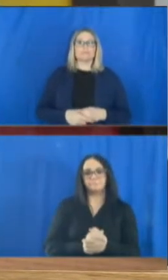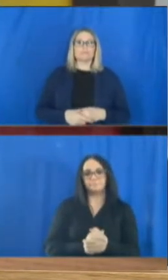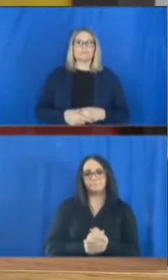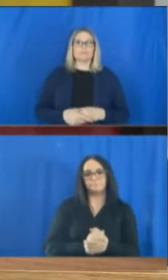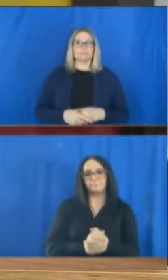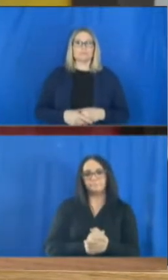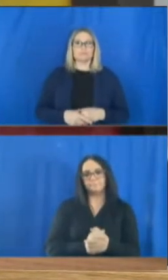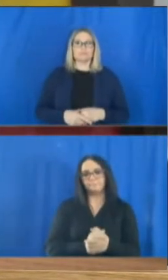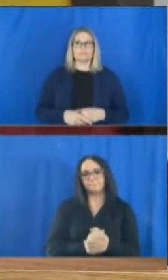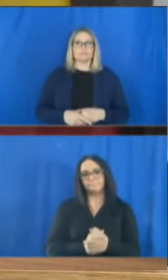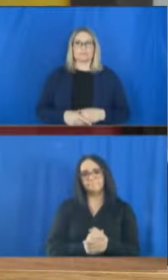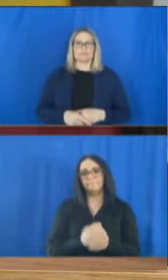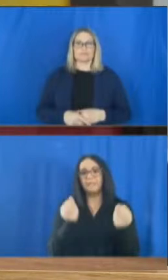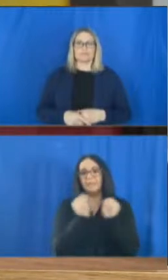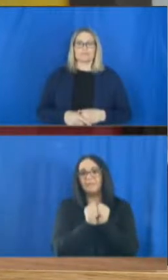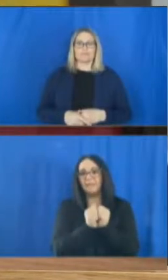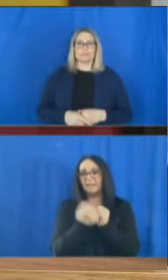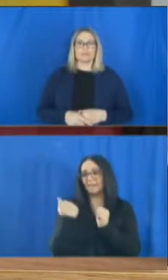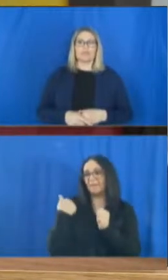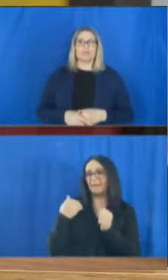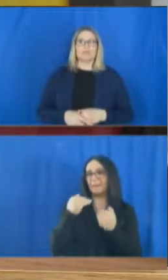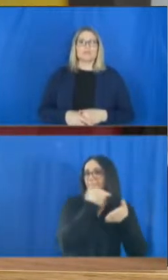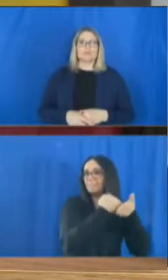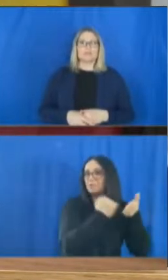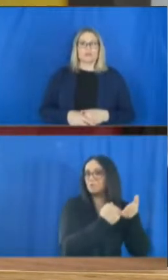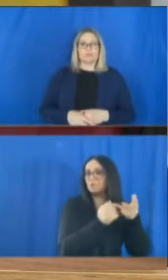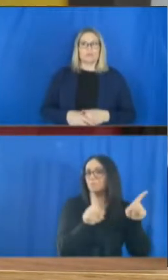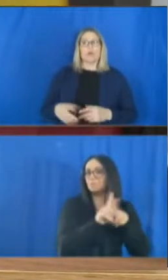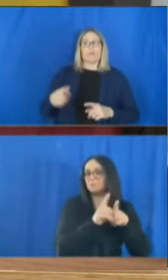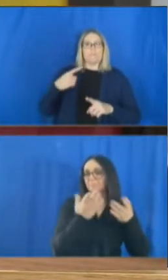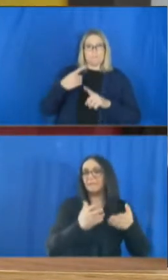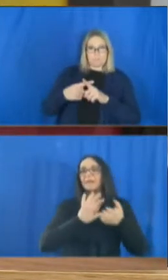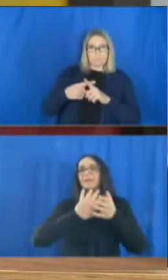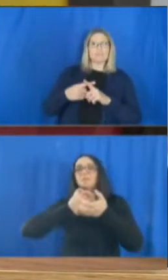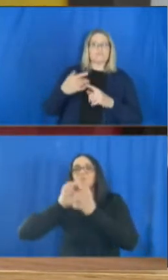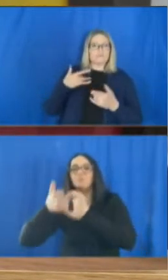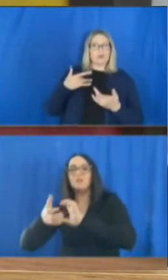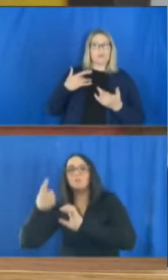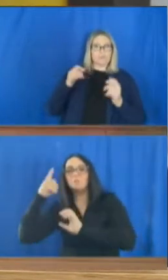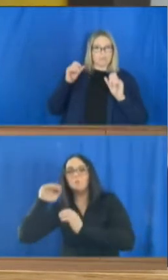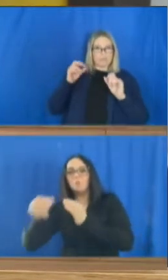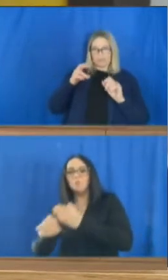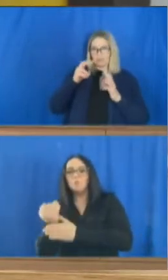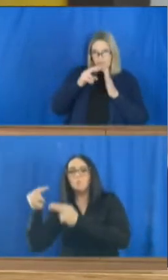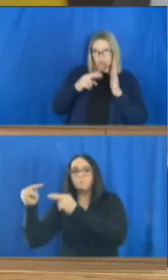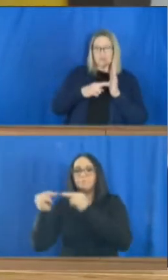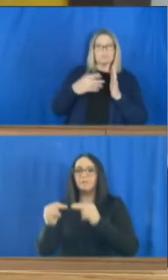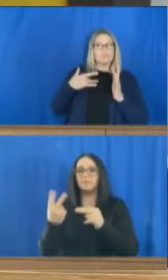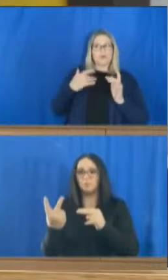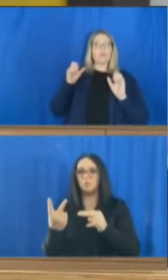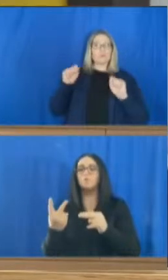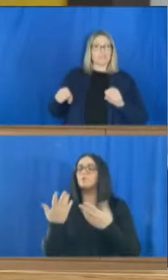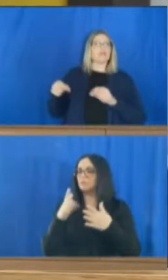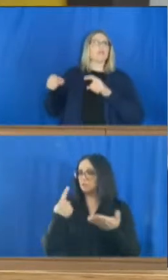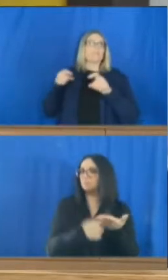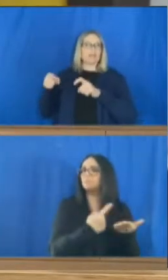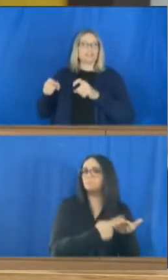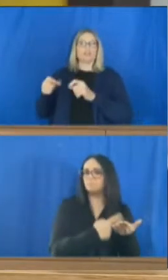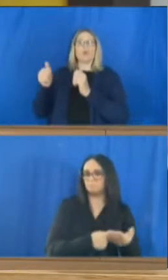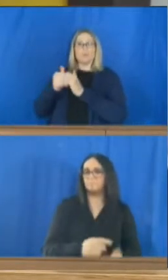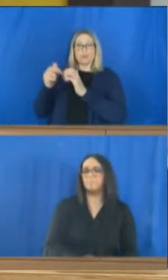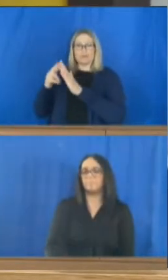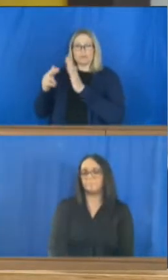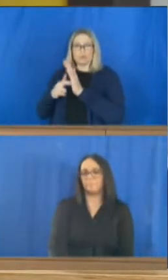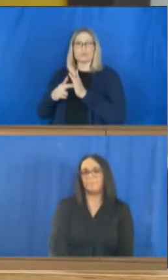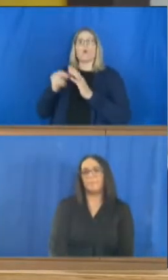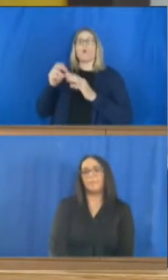team is at currently, and how many long-term care homes, and if any deaths have been related to an outbreak at a long-term care